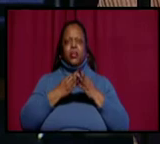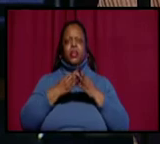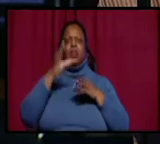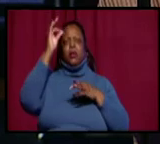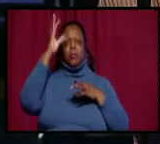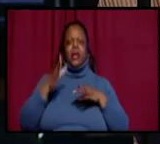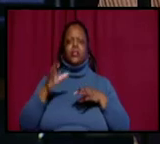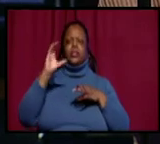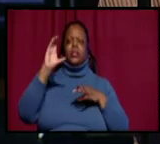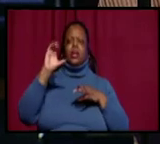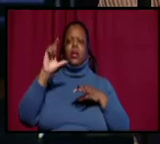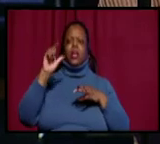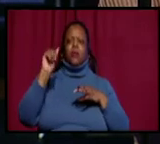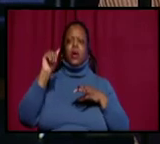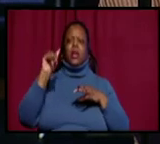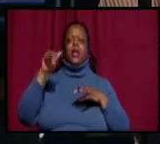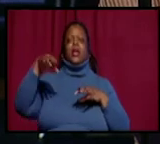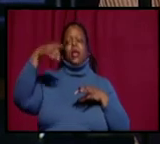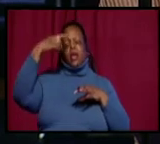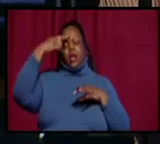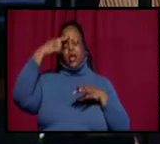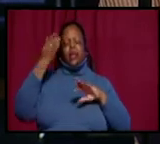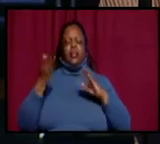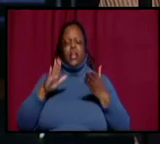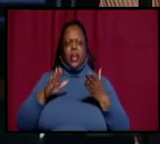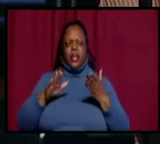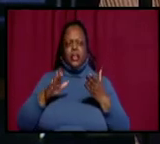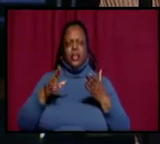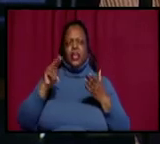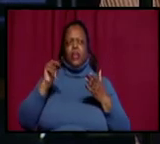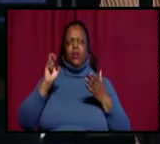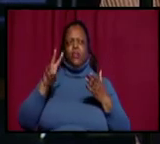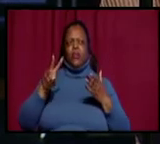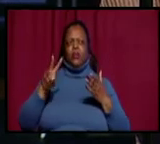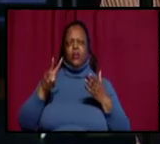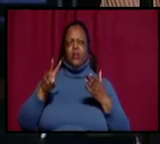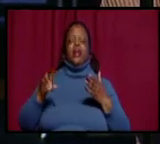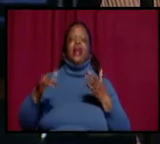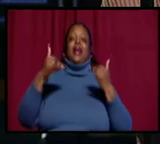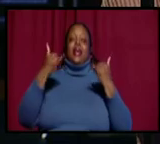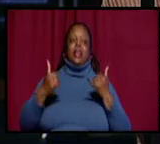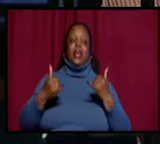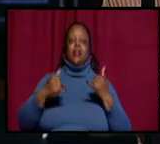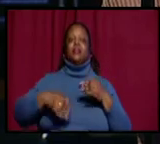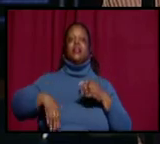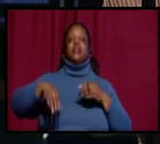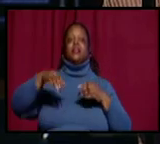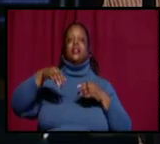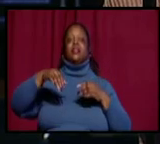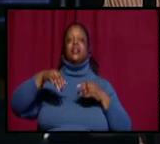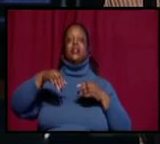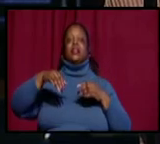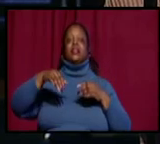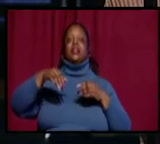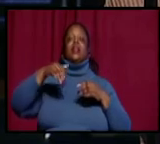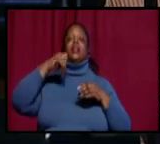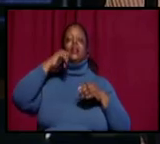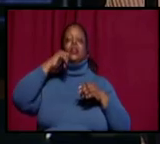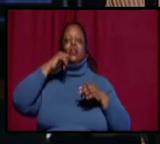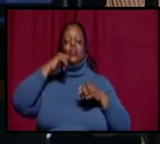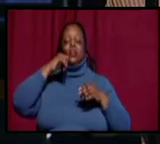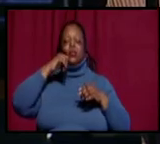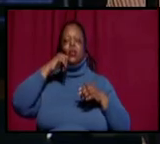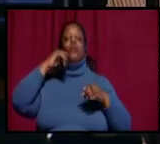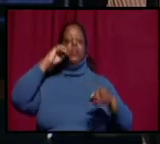and Mother Evans passed away recently. And just a few days ago, we lost Sister Faith Evans, his baby daughter. And there are so